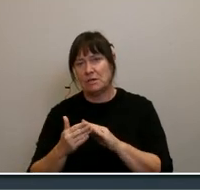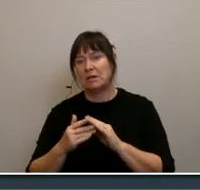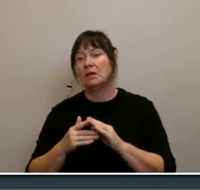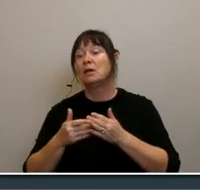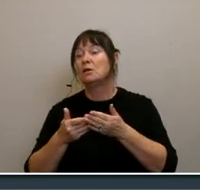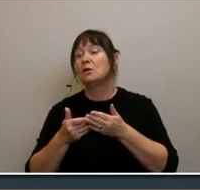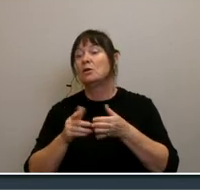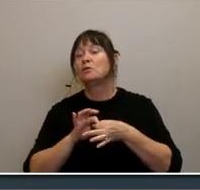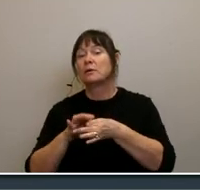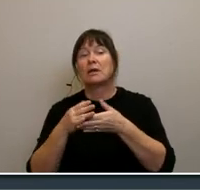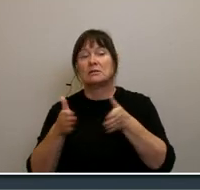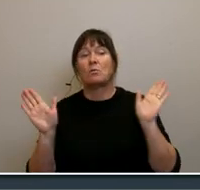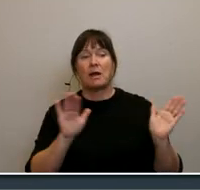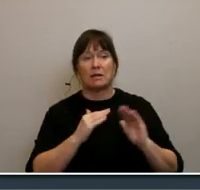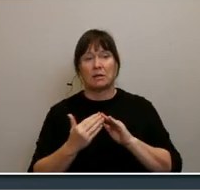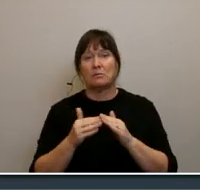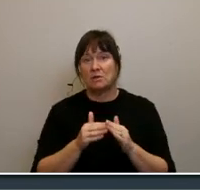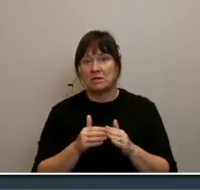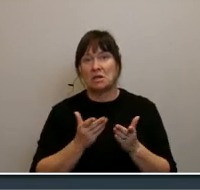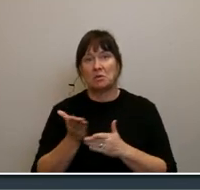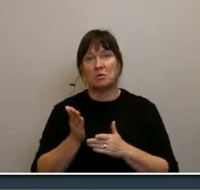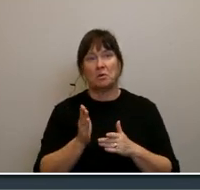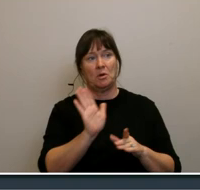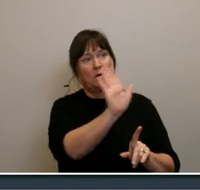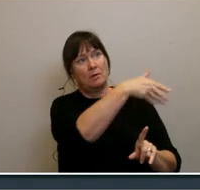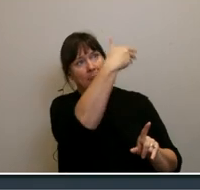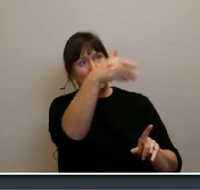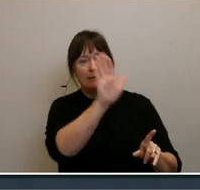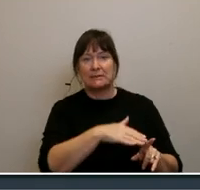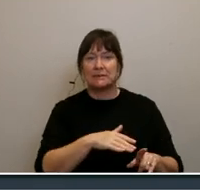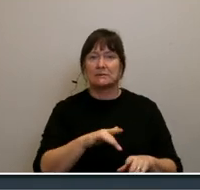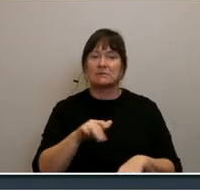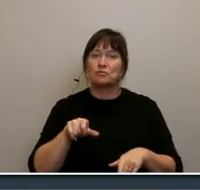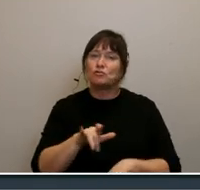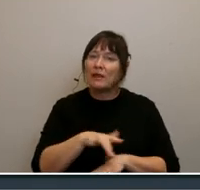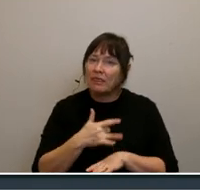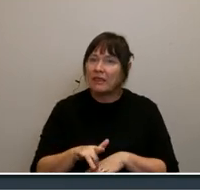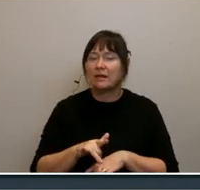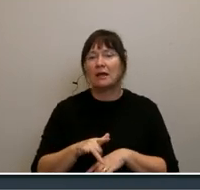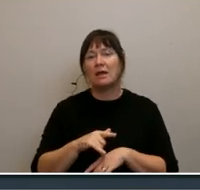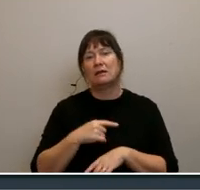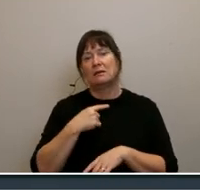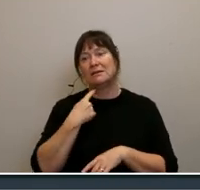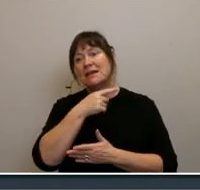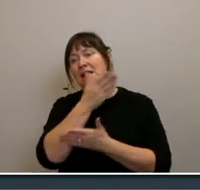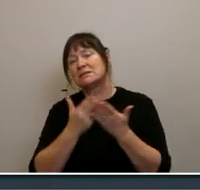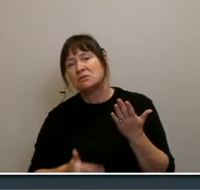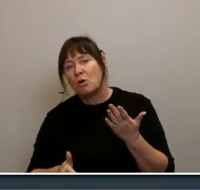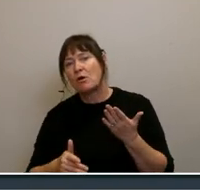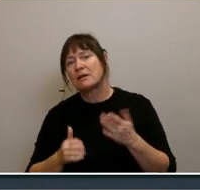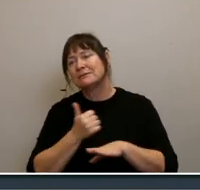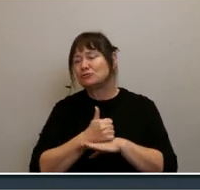community on the issue of climate change via painting, murals, drama, music, street theatre, written and oral story making and telling,